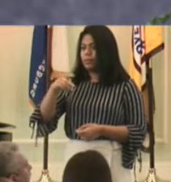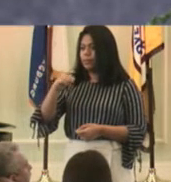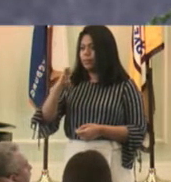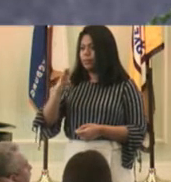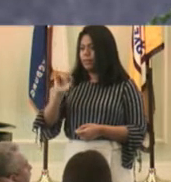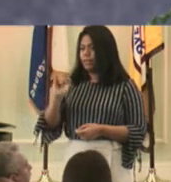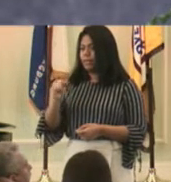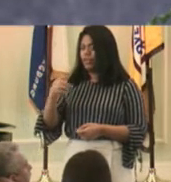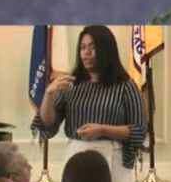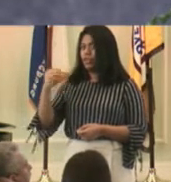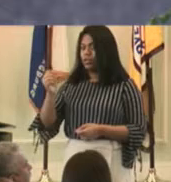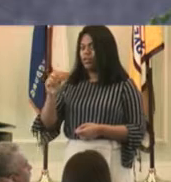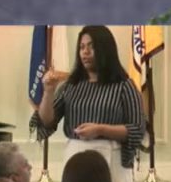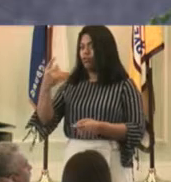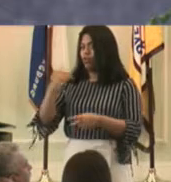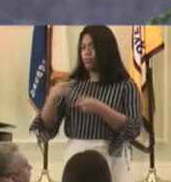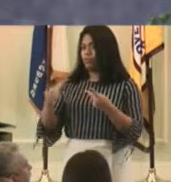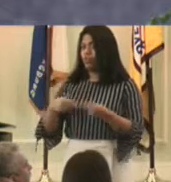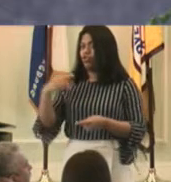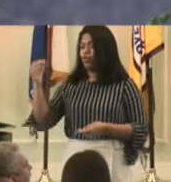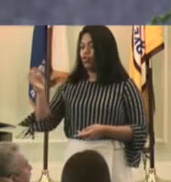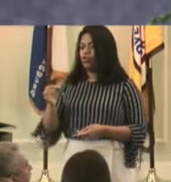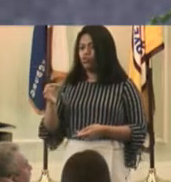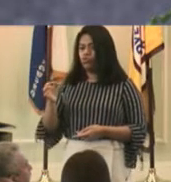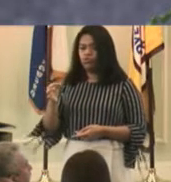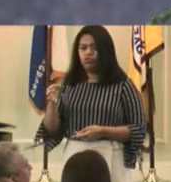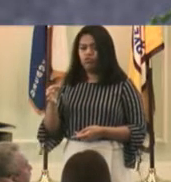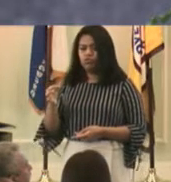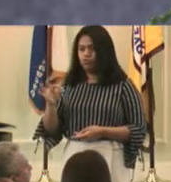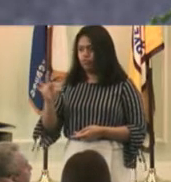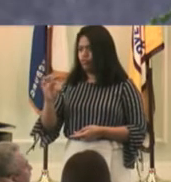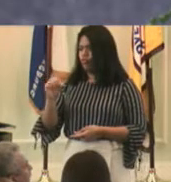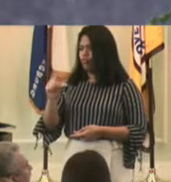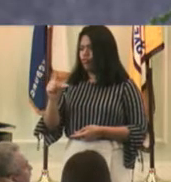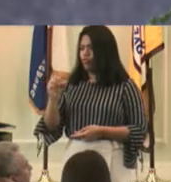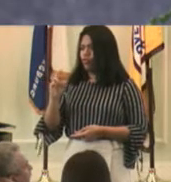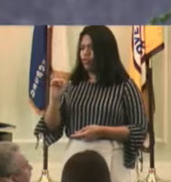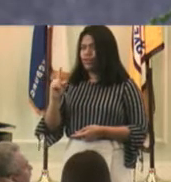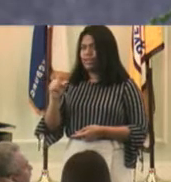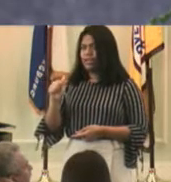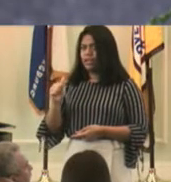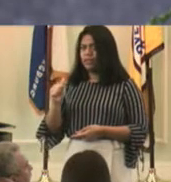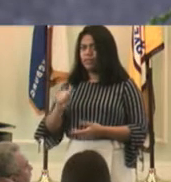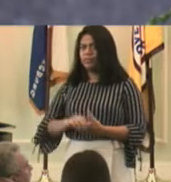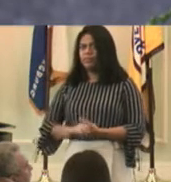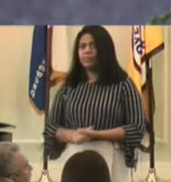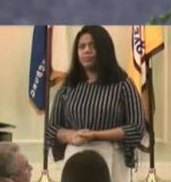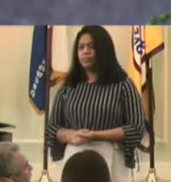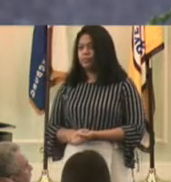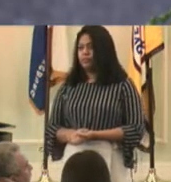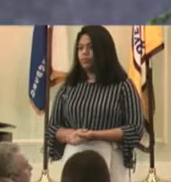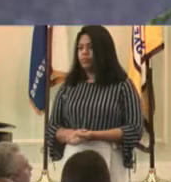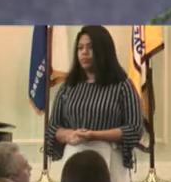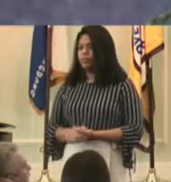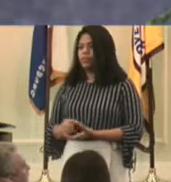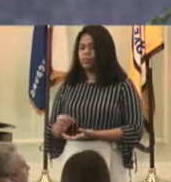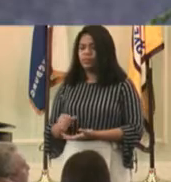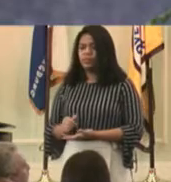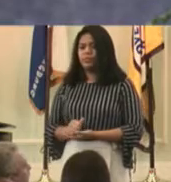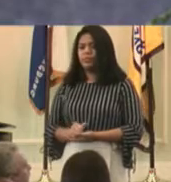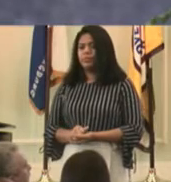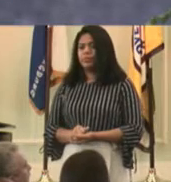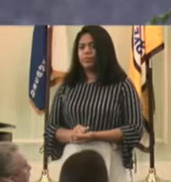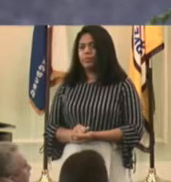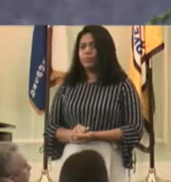place. They will be going to Florida. Praise God for them. Praise God for them. I mean, success is all over them. God is with